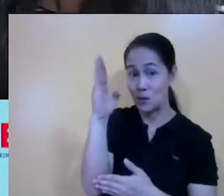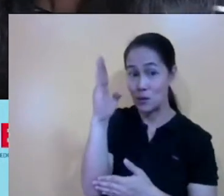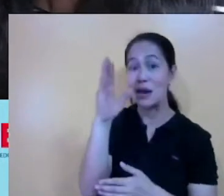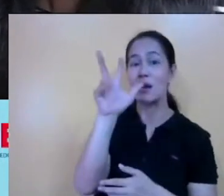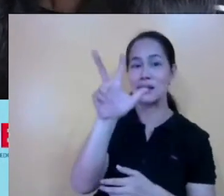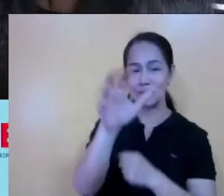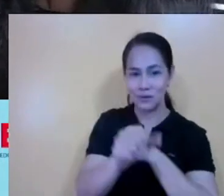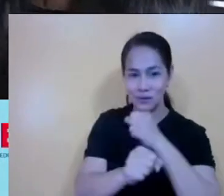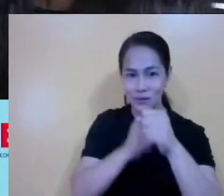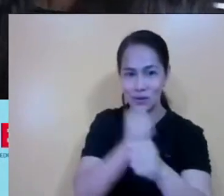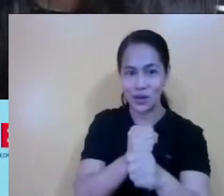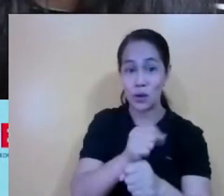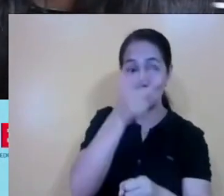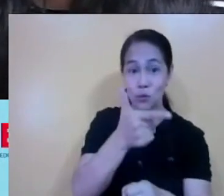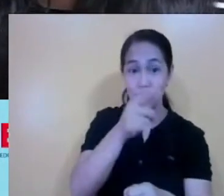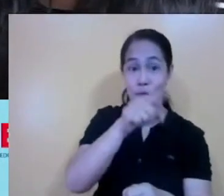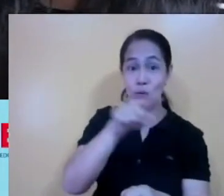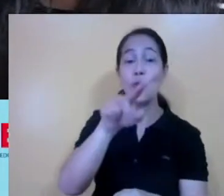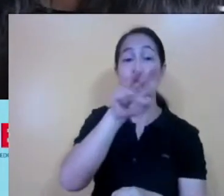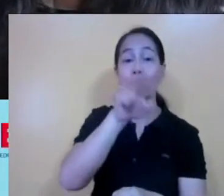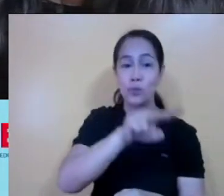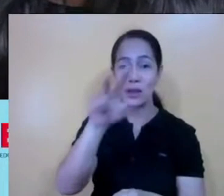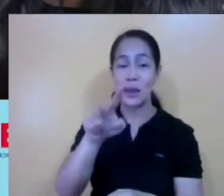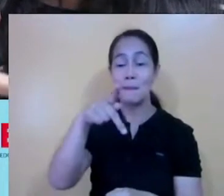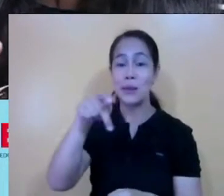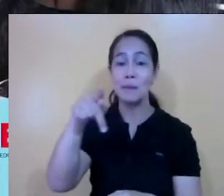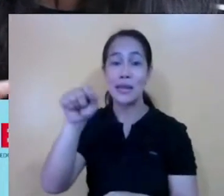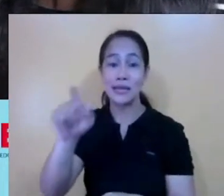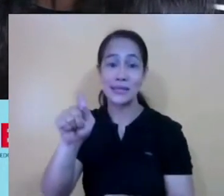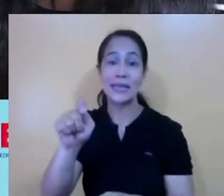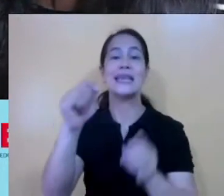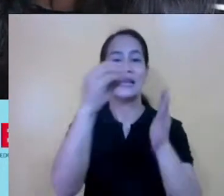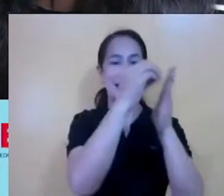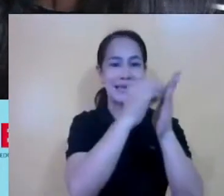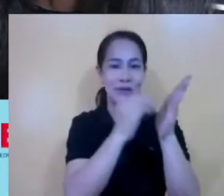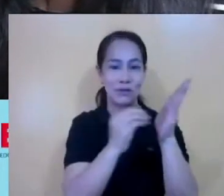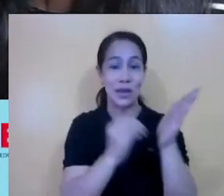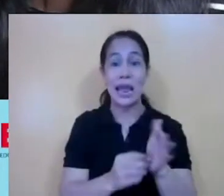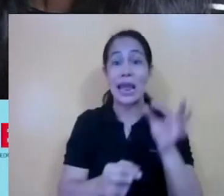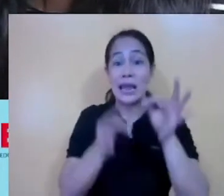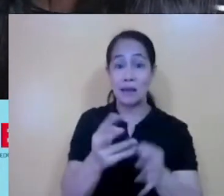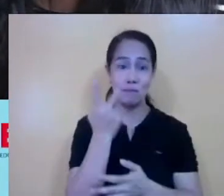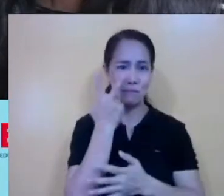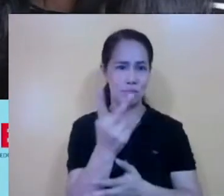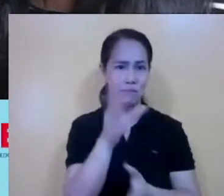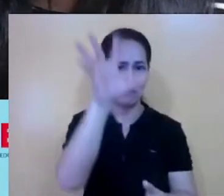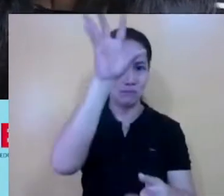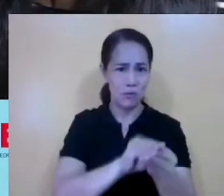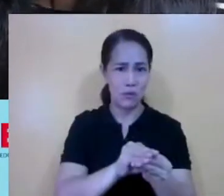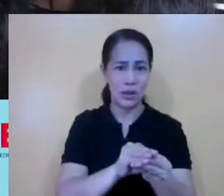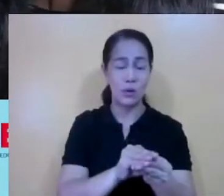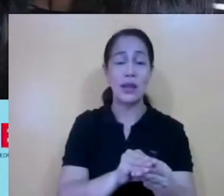year 2021-2022 PPST indicators. And if you sum all of those up, that is equivalent to